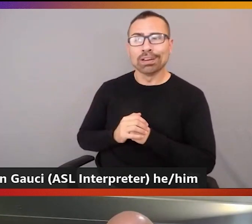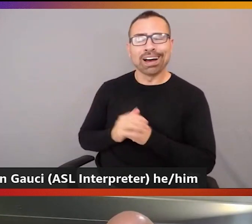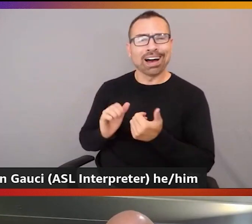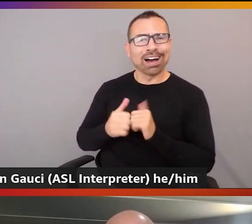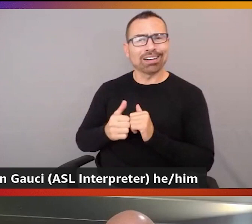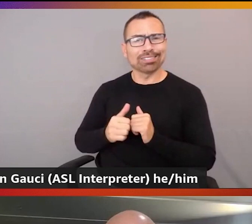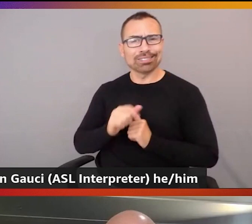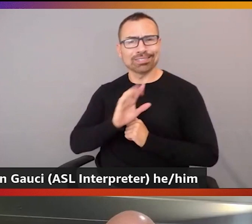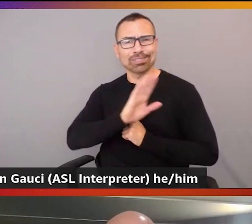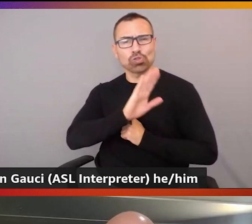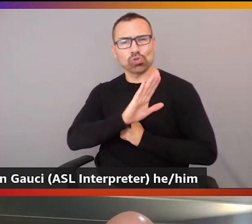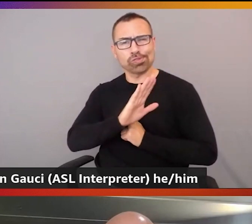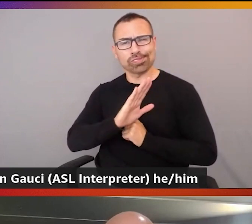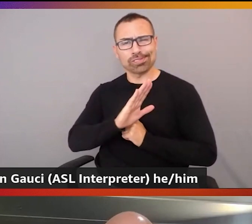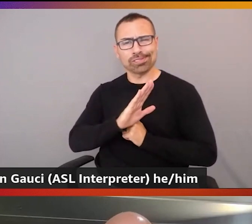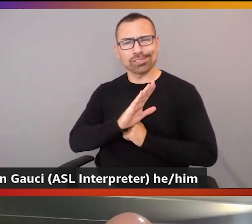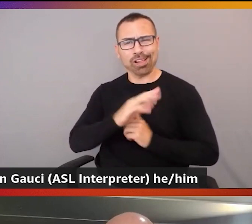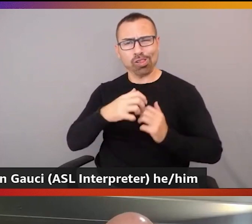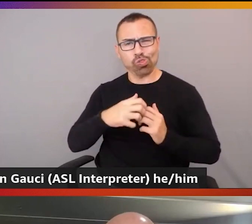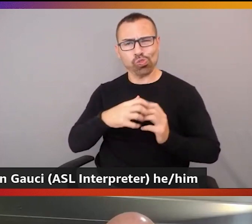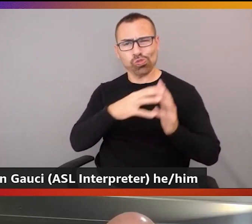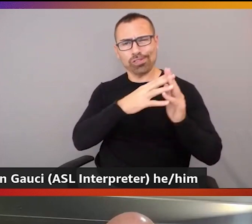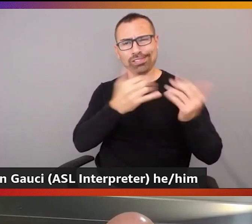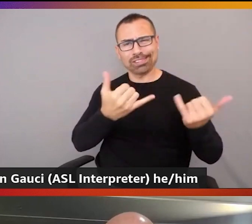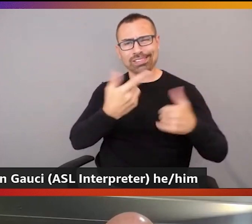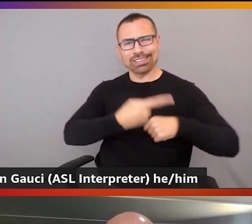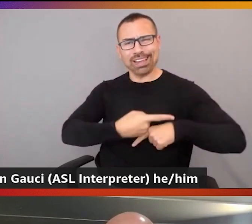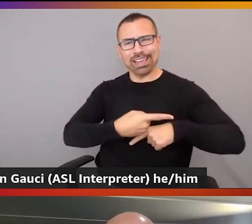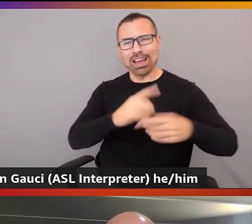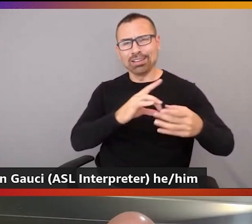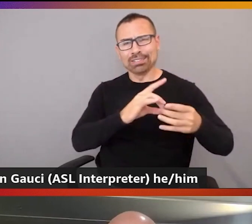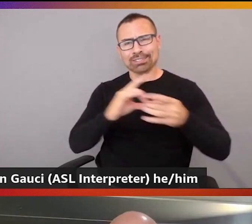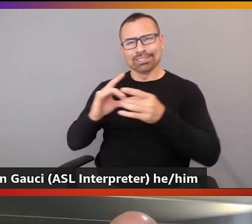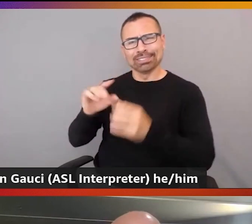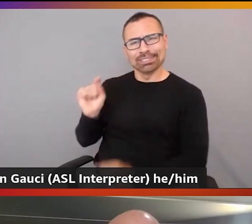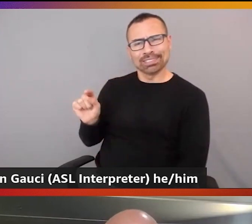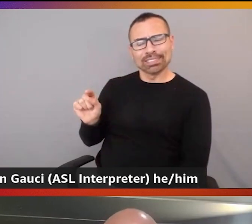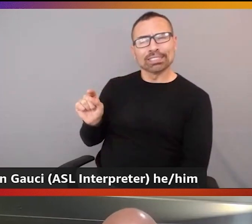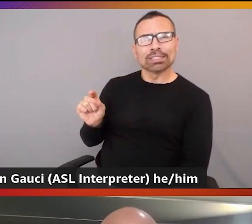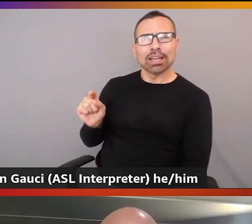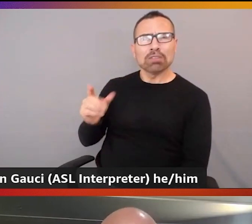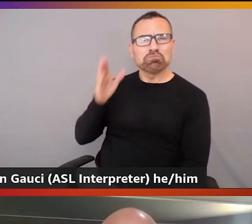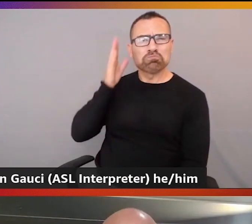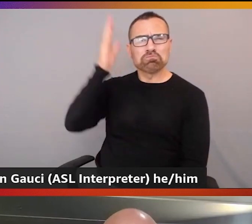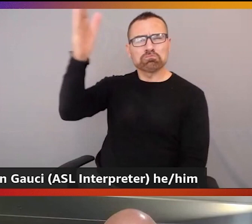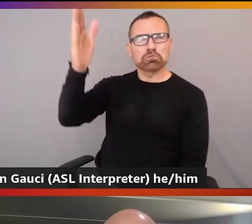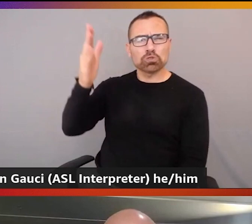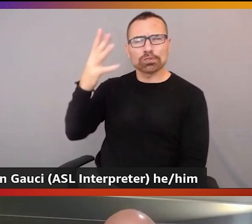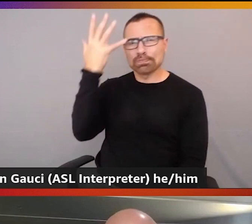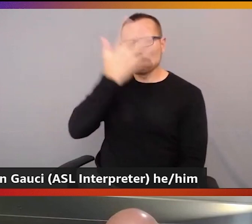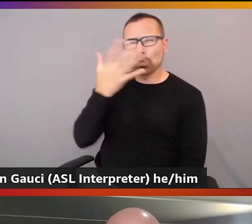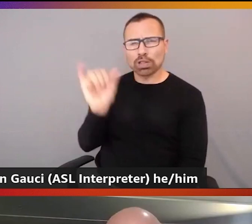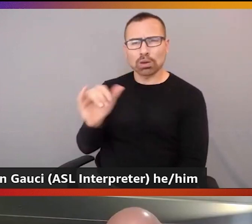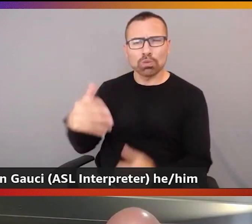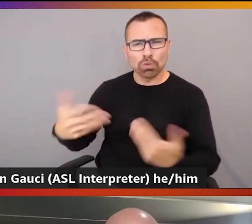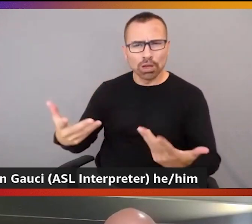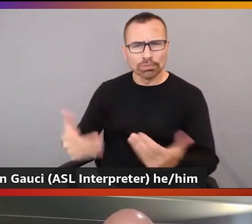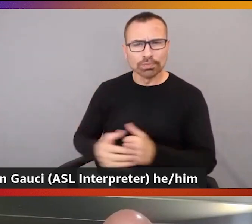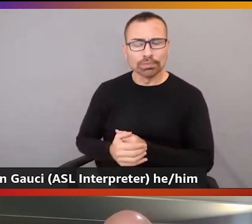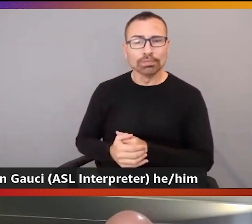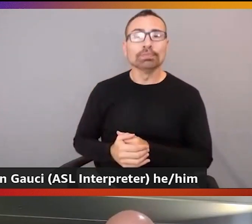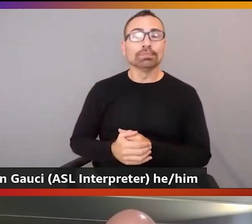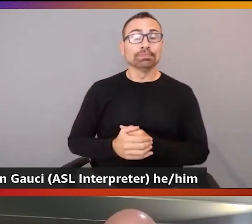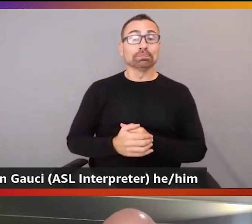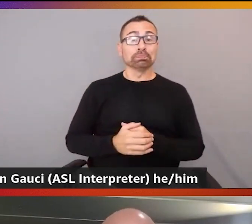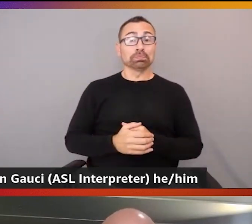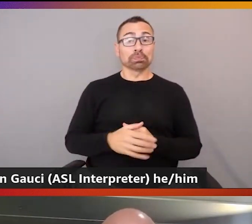you're launching today, how do they relate, and what does it look like for the future for people who are doing database migrations? Sure. So,